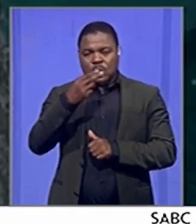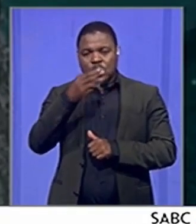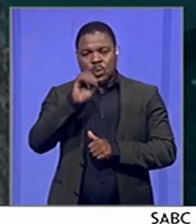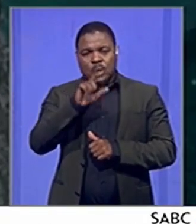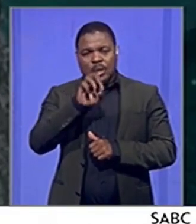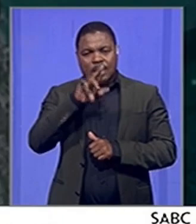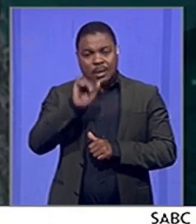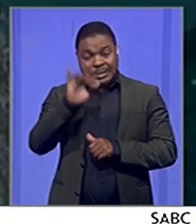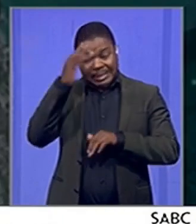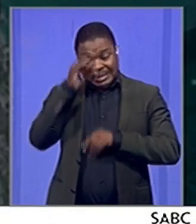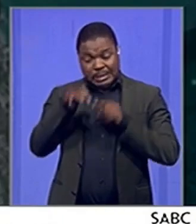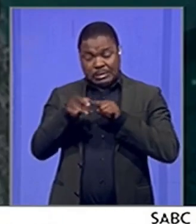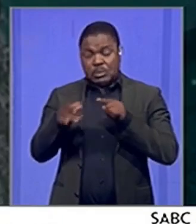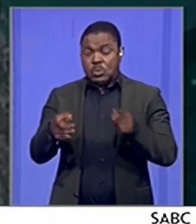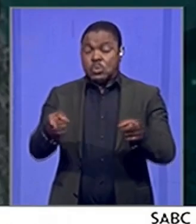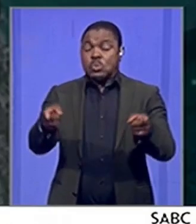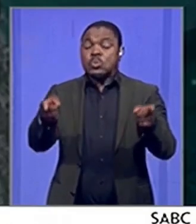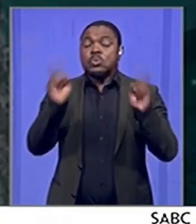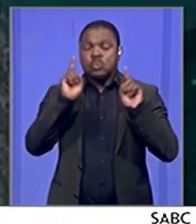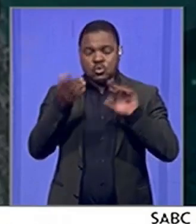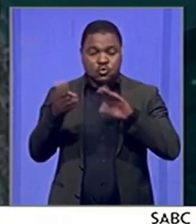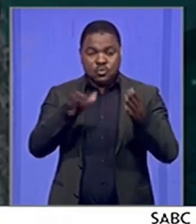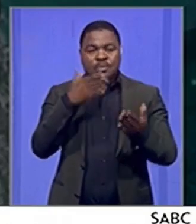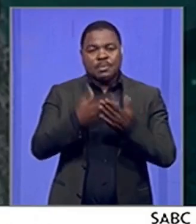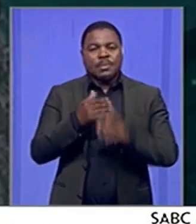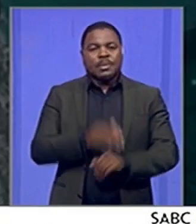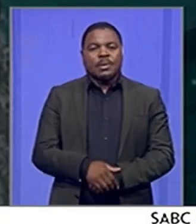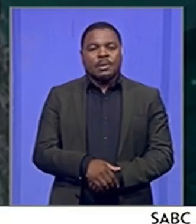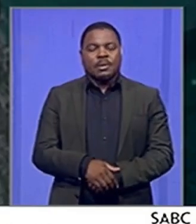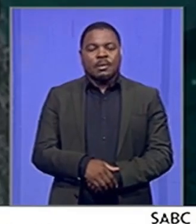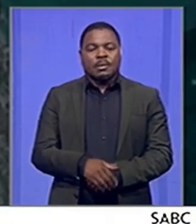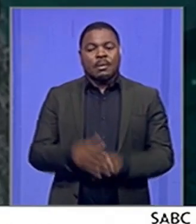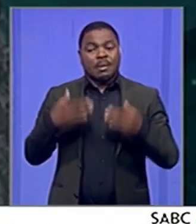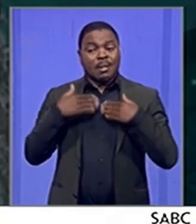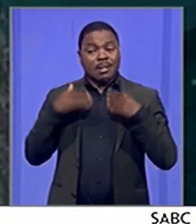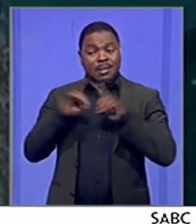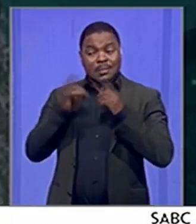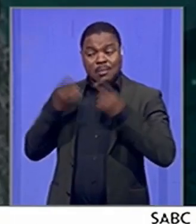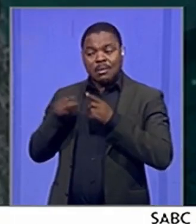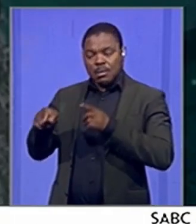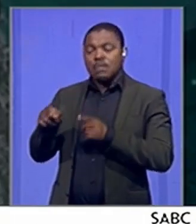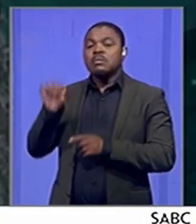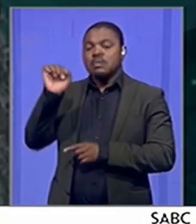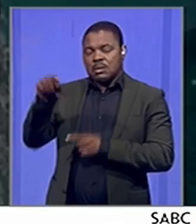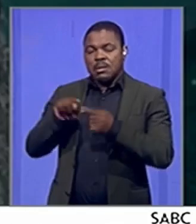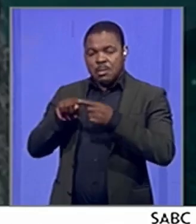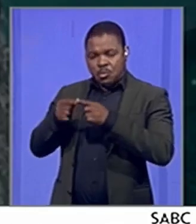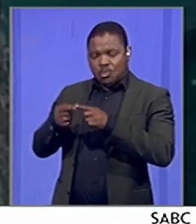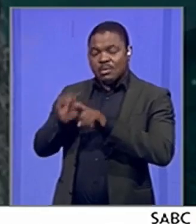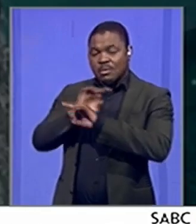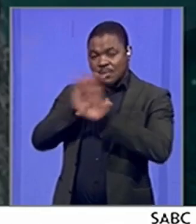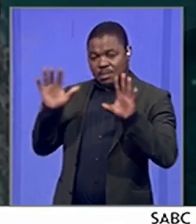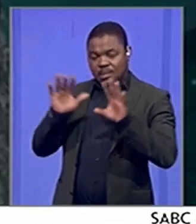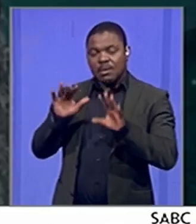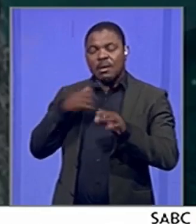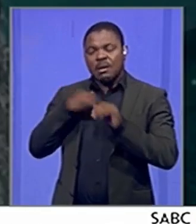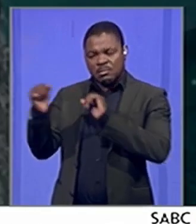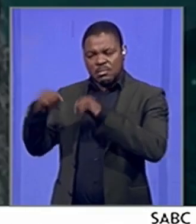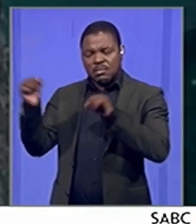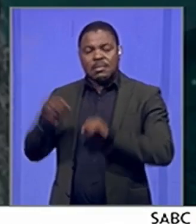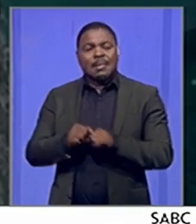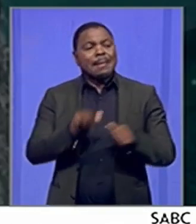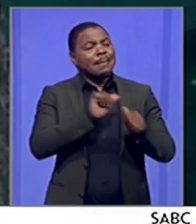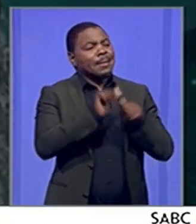bo kotsi e bile ya bolaya. Ore ya tsa maphelo mona bana le ntlha e bile ke dumelana le bona e se ka ba eteledipele